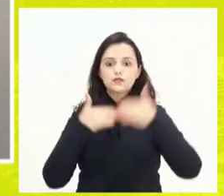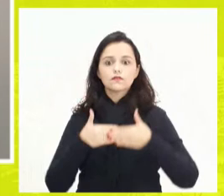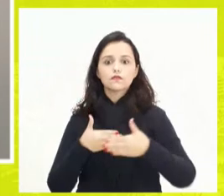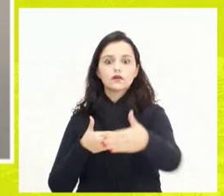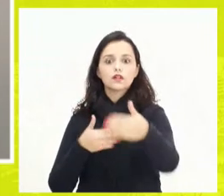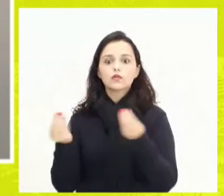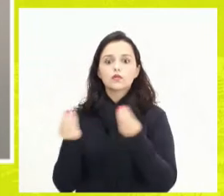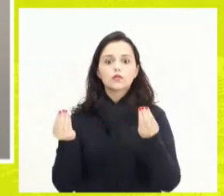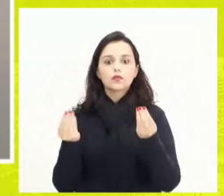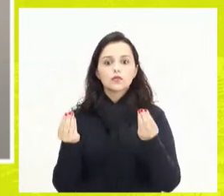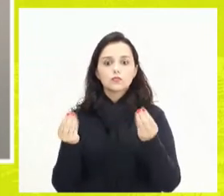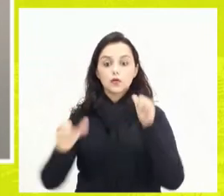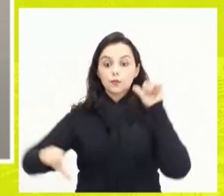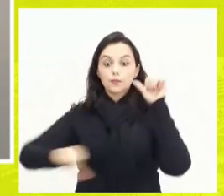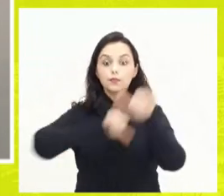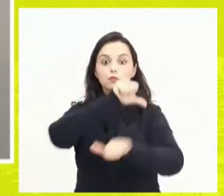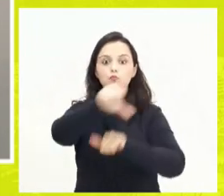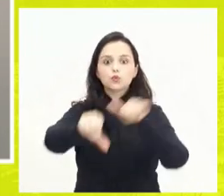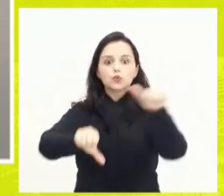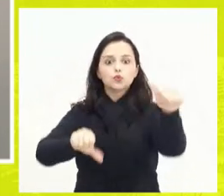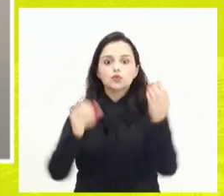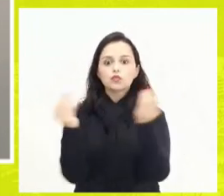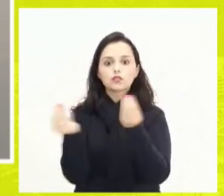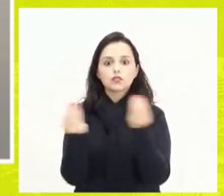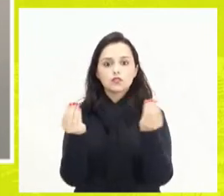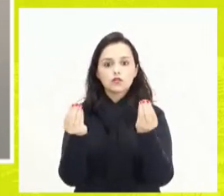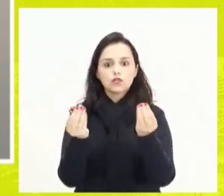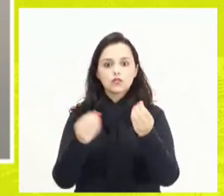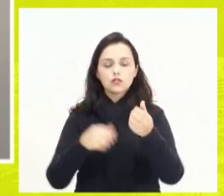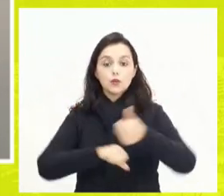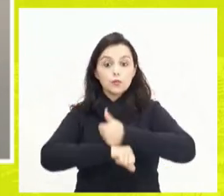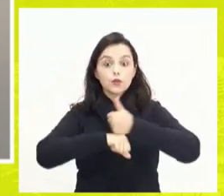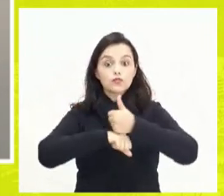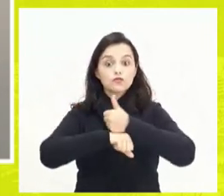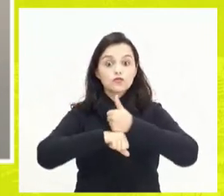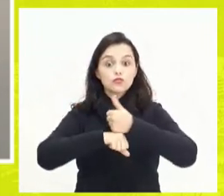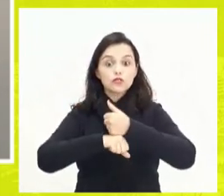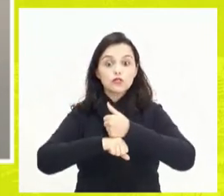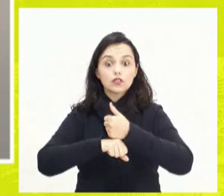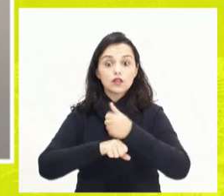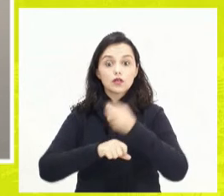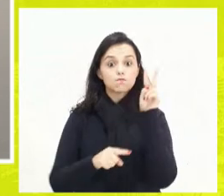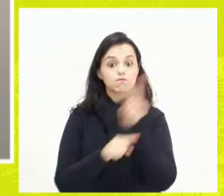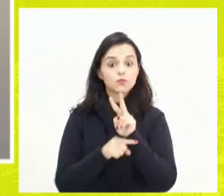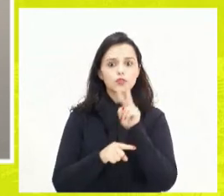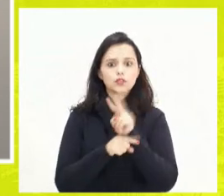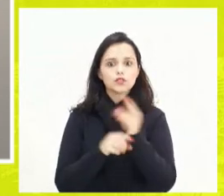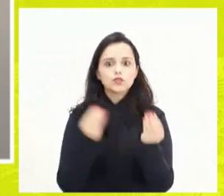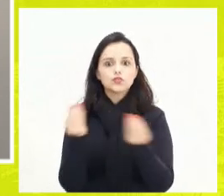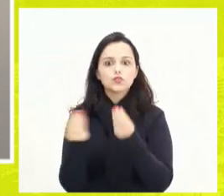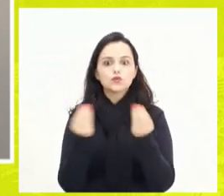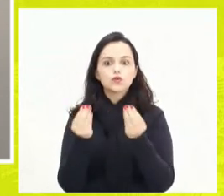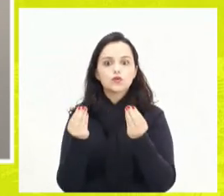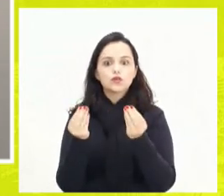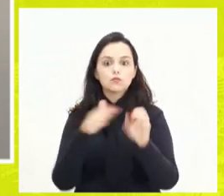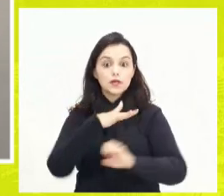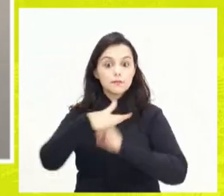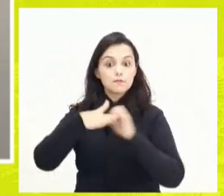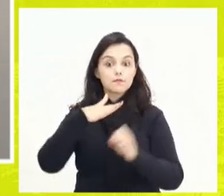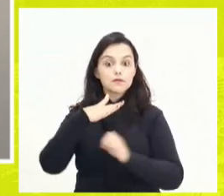see where we are heading how can we protect our professionals